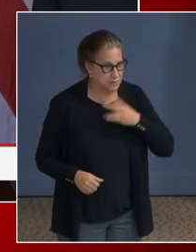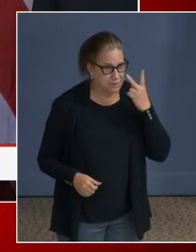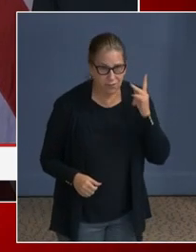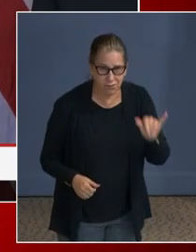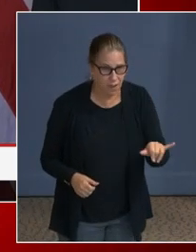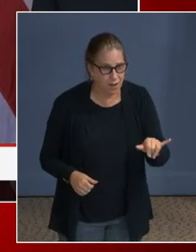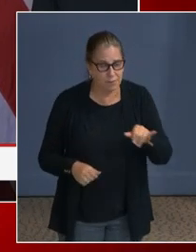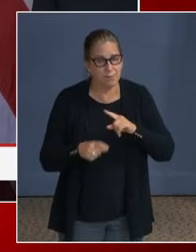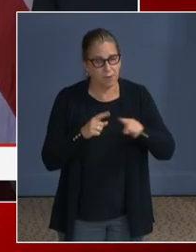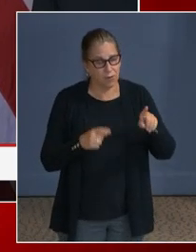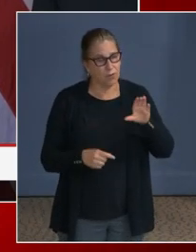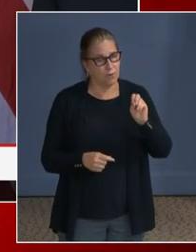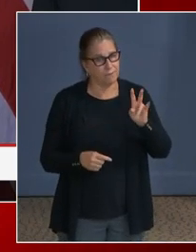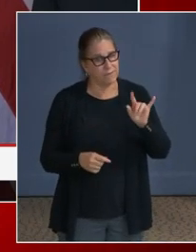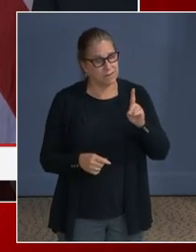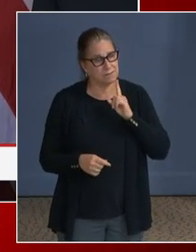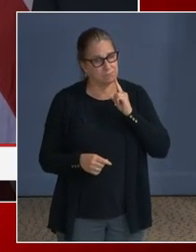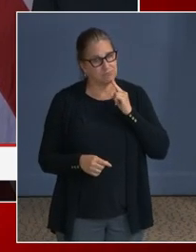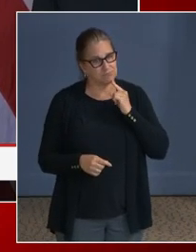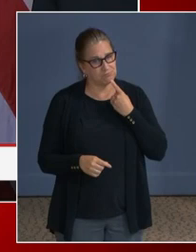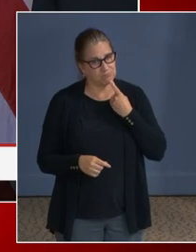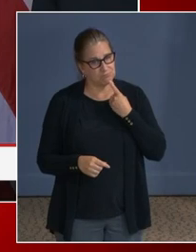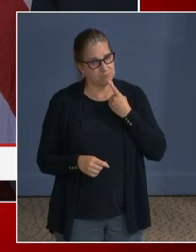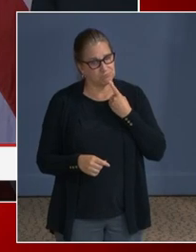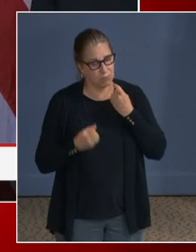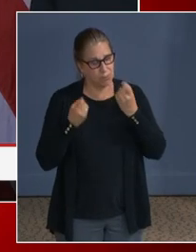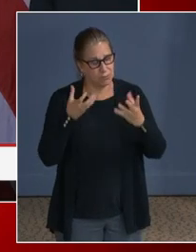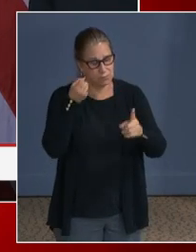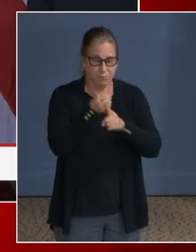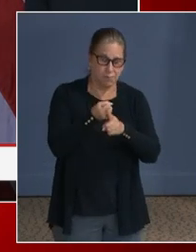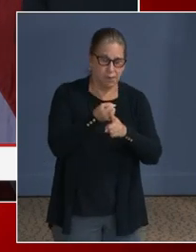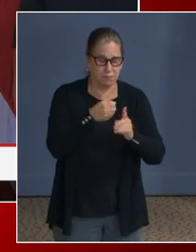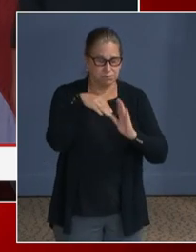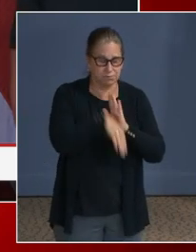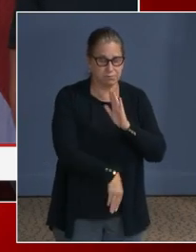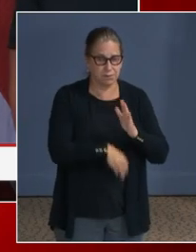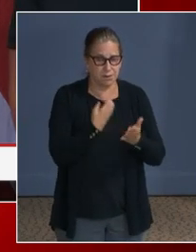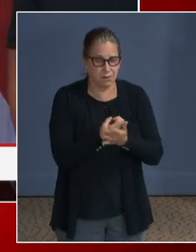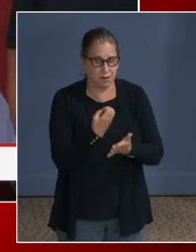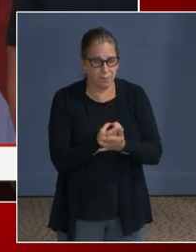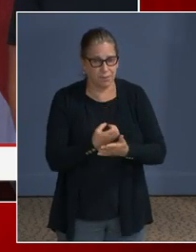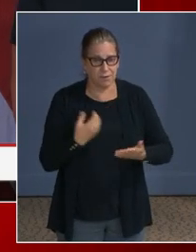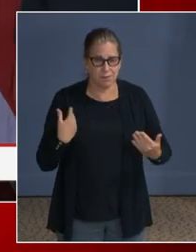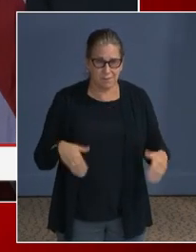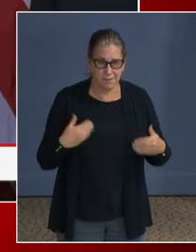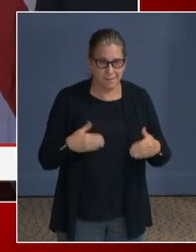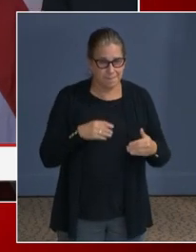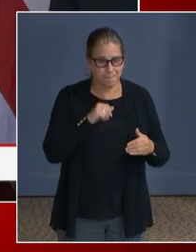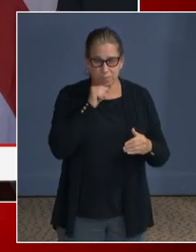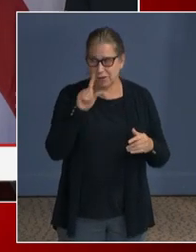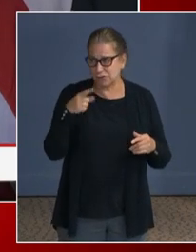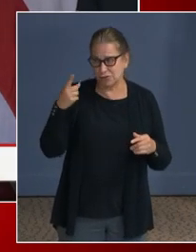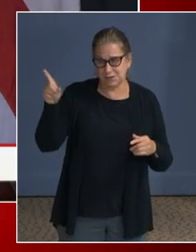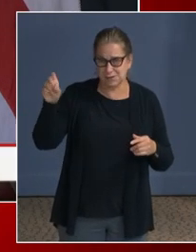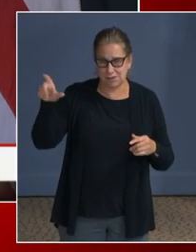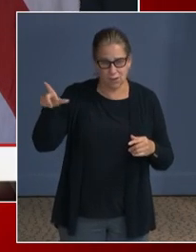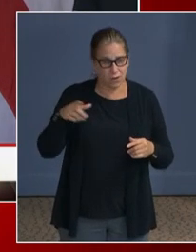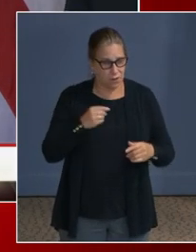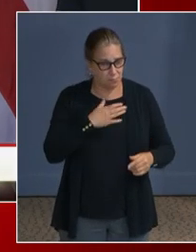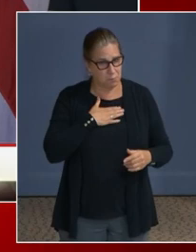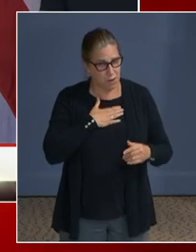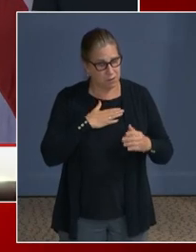virus is causing a devastating economic impact on us all. And in my view, the only